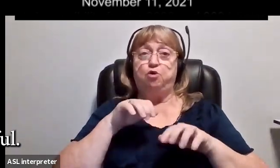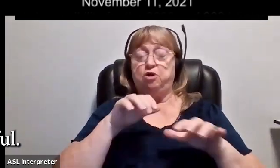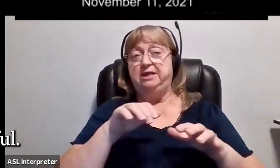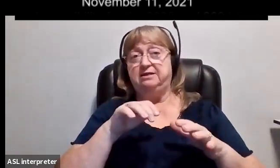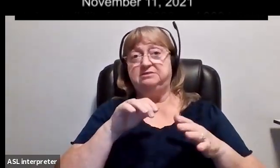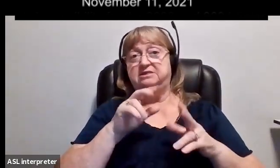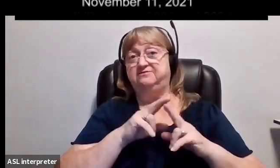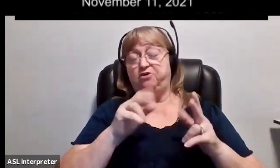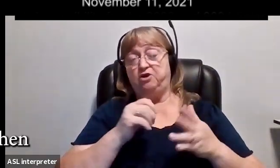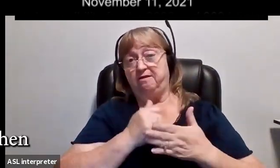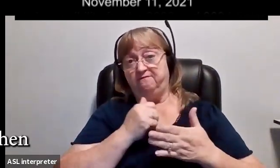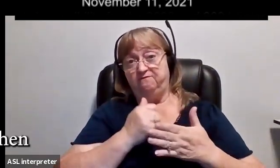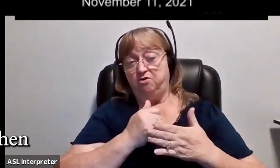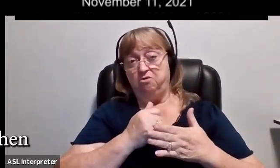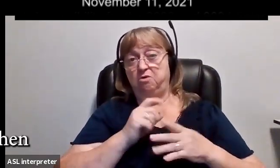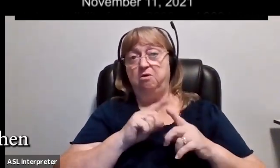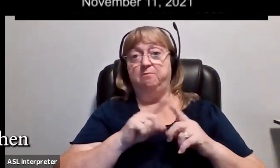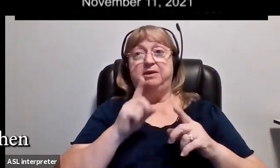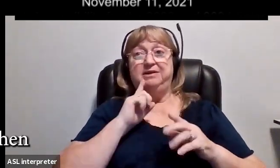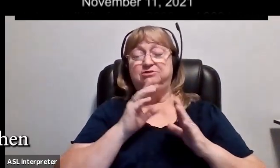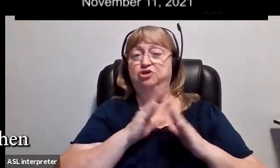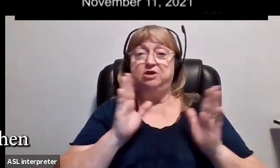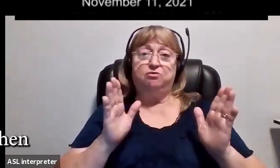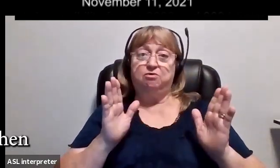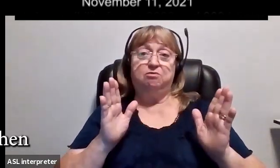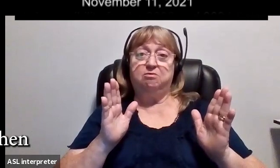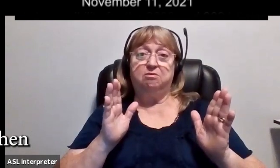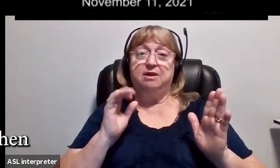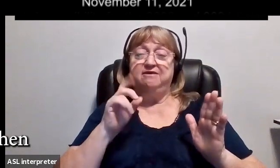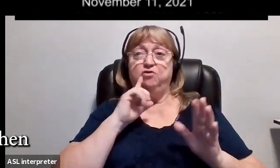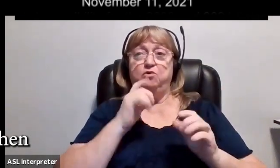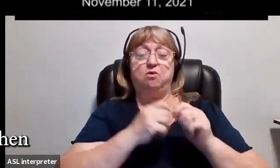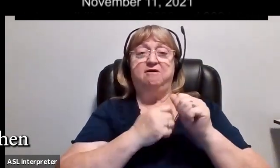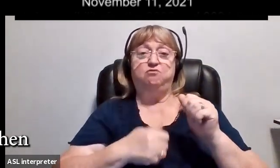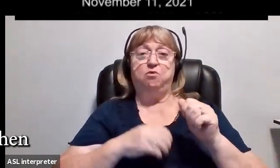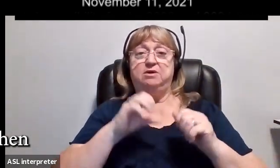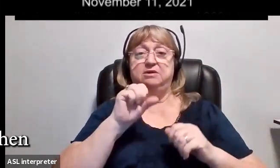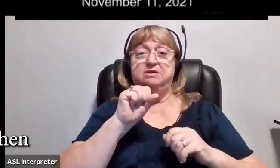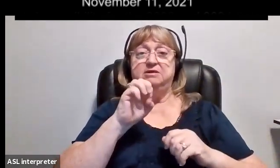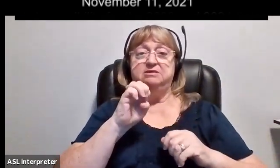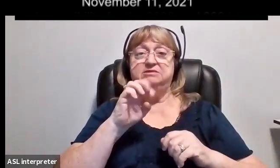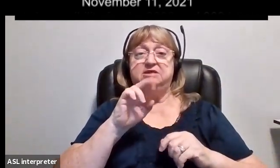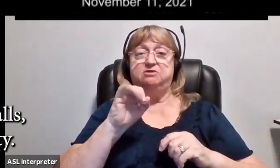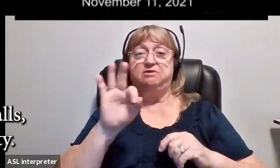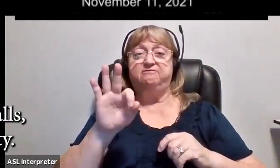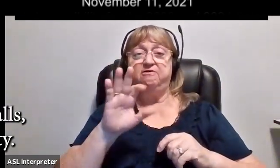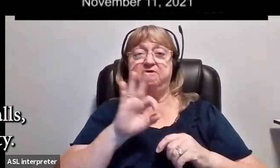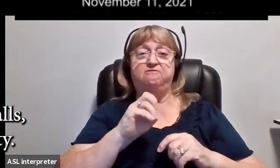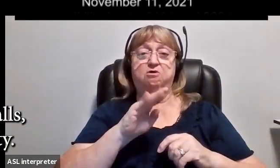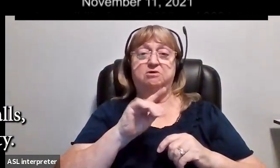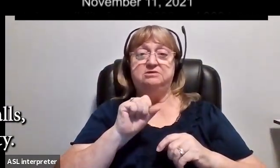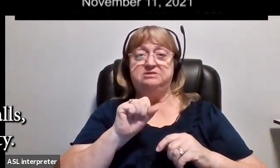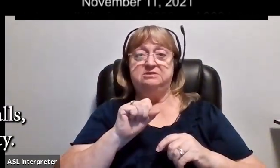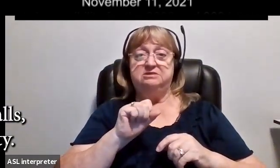particularly helpful, but in general, if you stay away from serif fonts, then particularly in